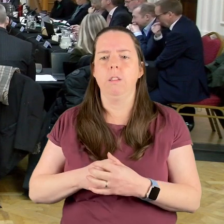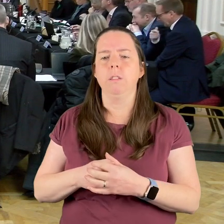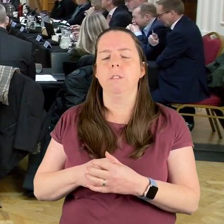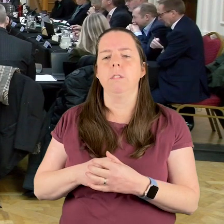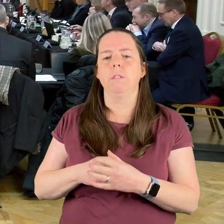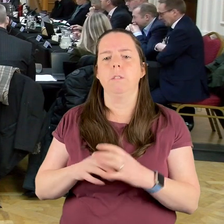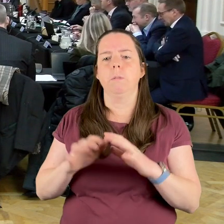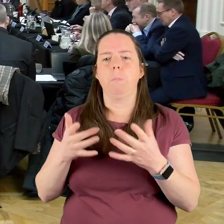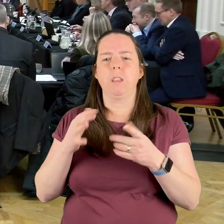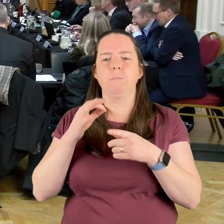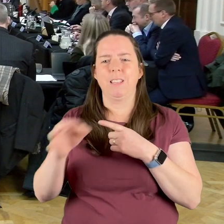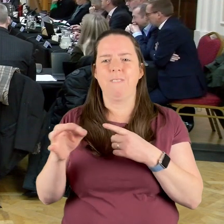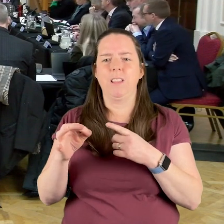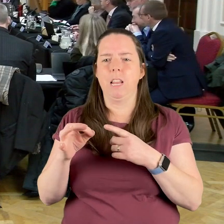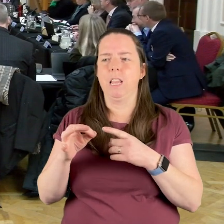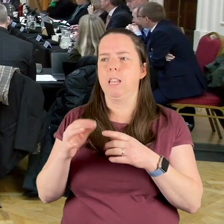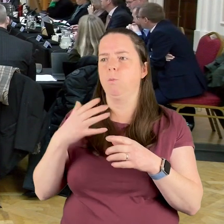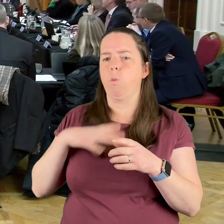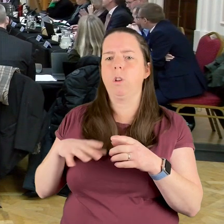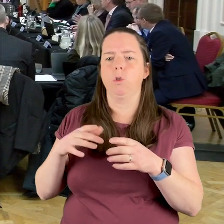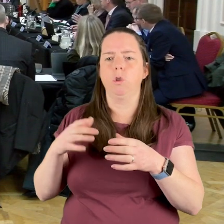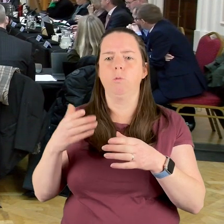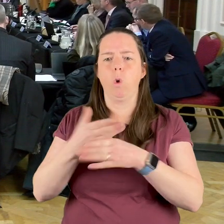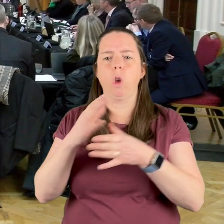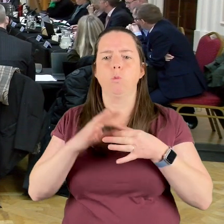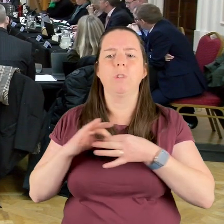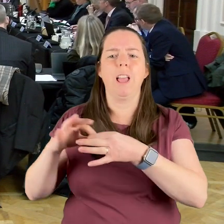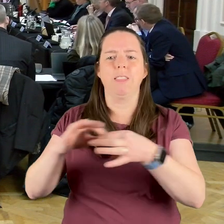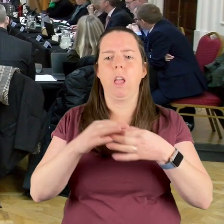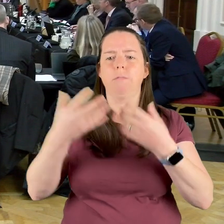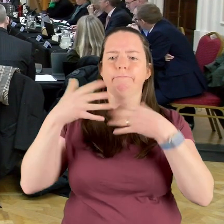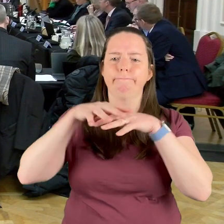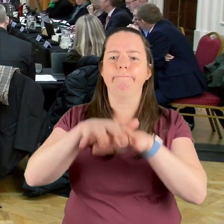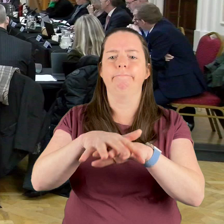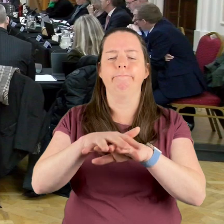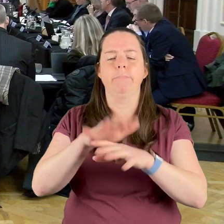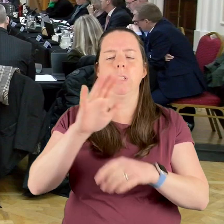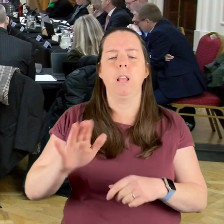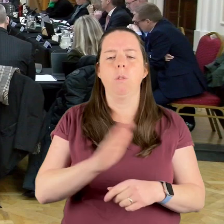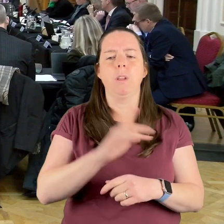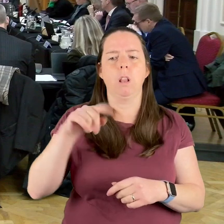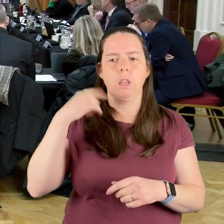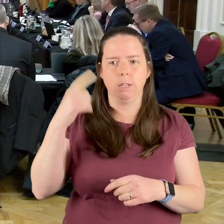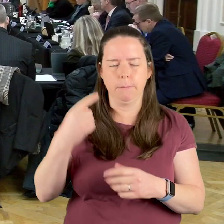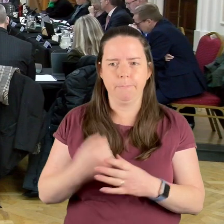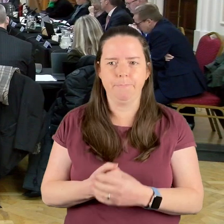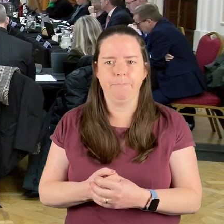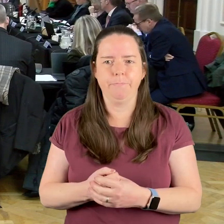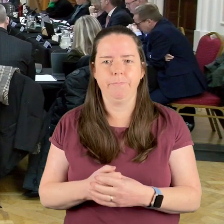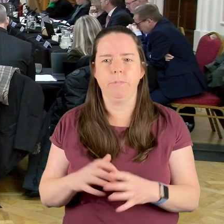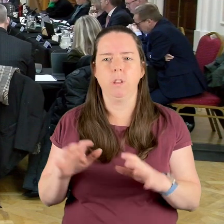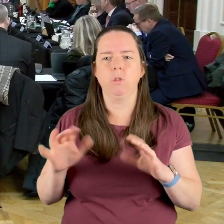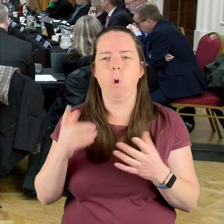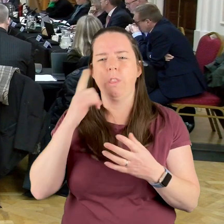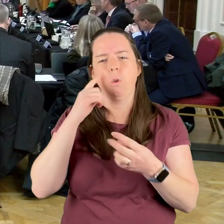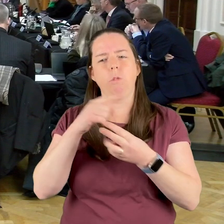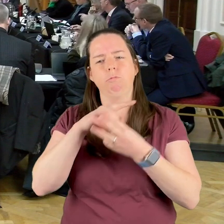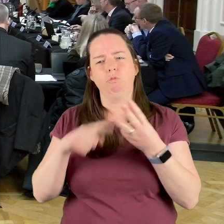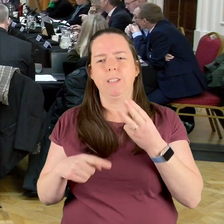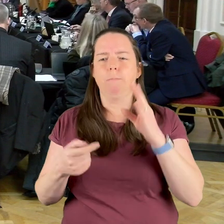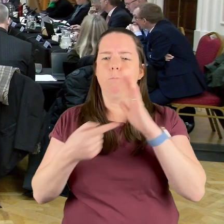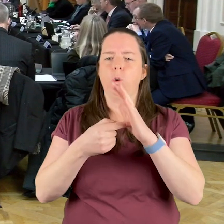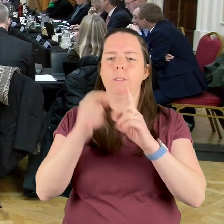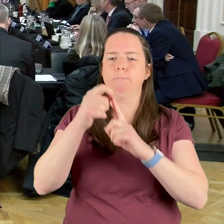would be very unhelpful in general terms, but specifically as we now try to work much more as an integrated system